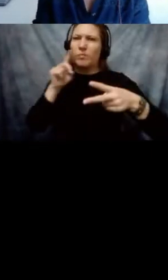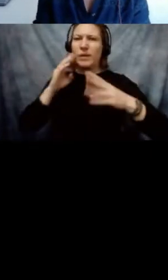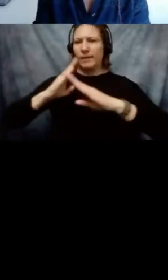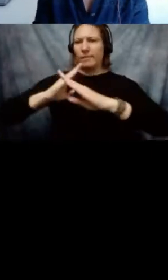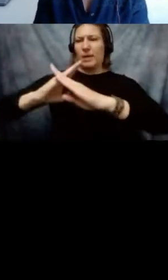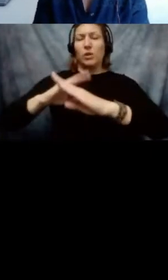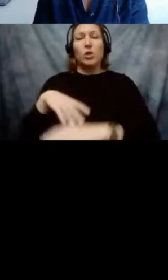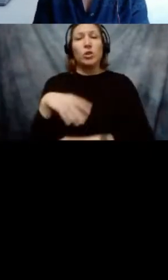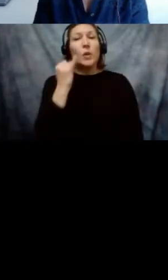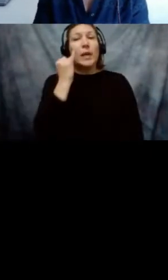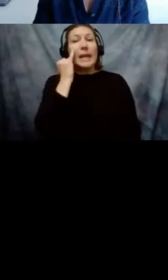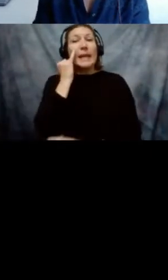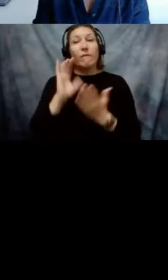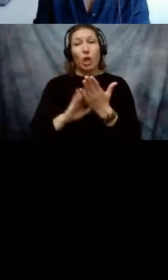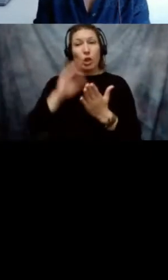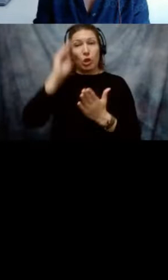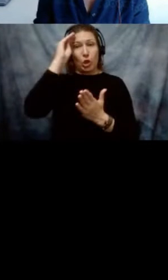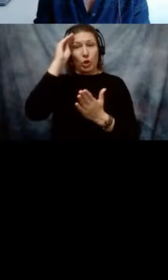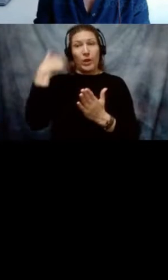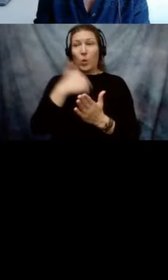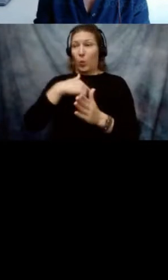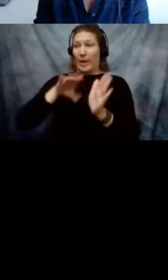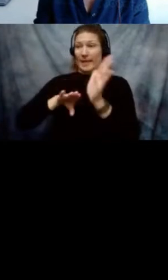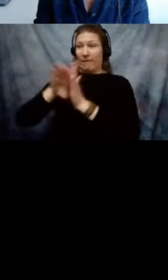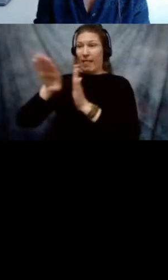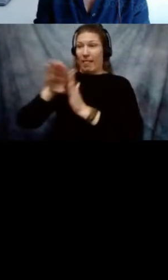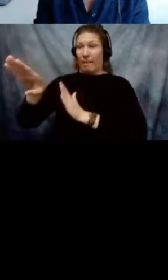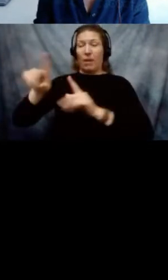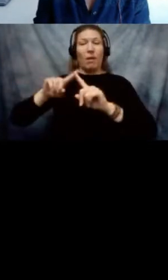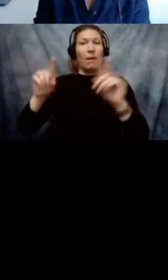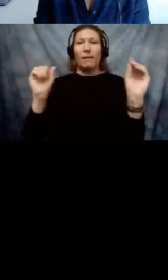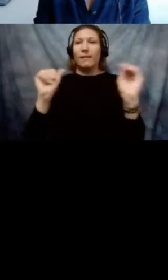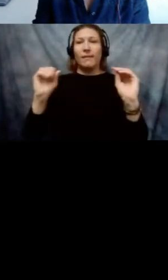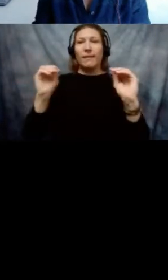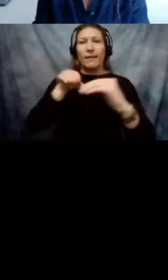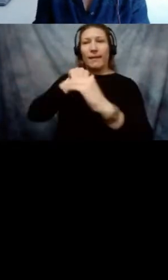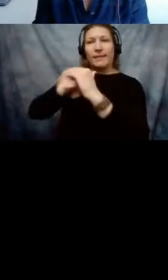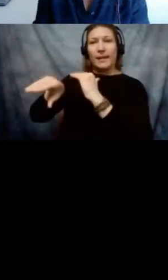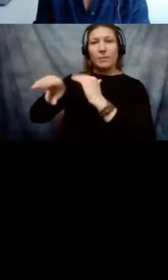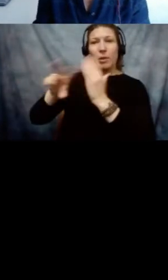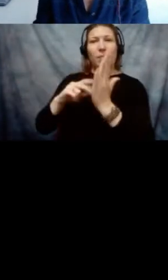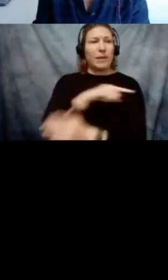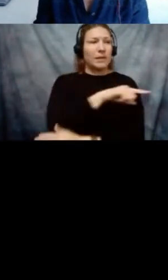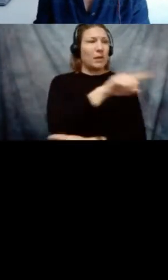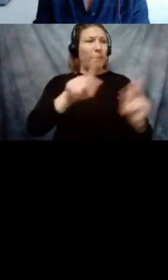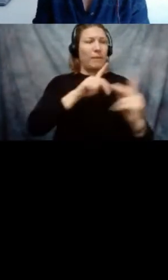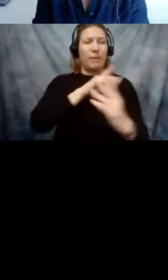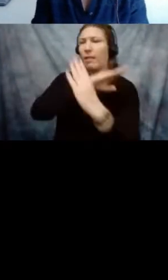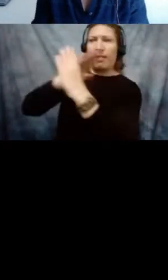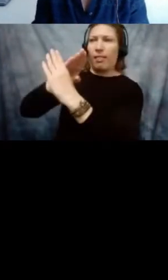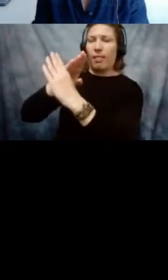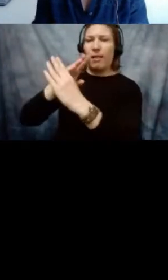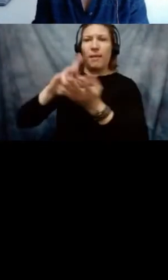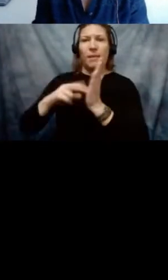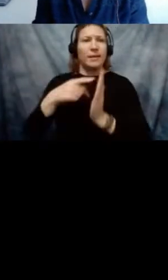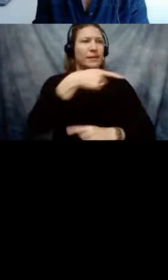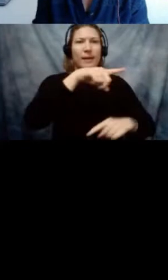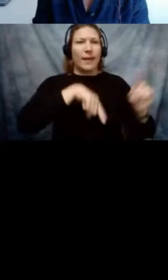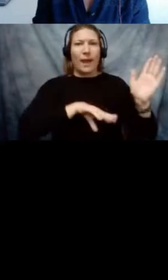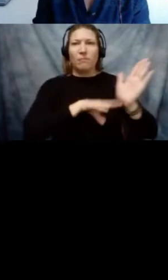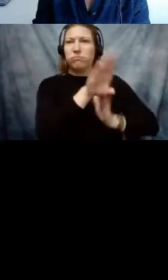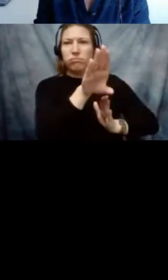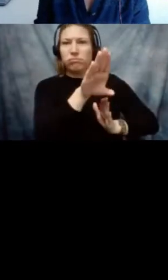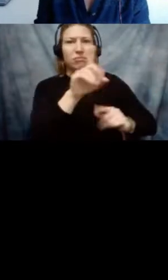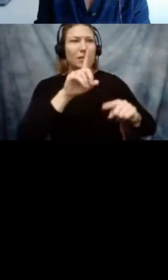doing is actually preventing people from achieving their full potential. So if we create barriers in learning by not making it